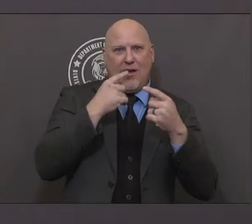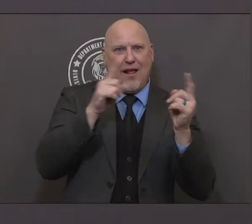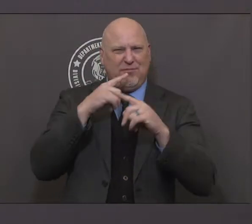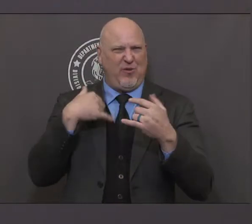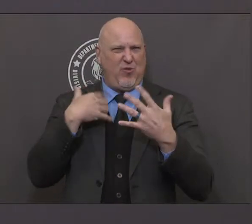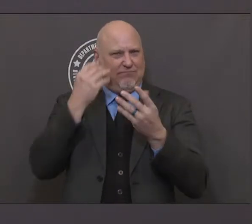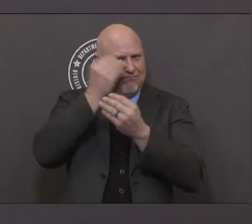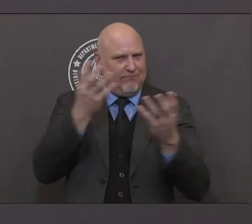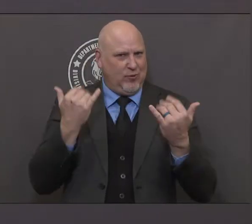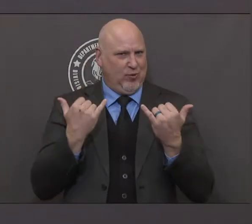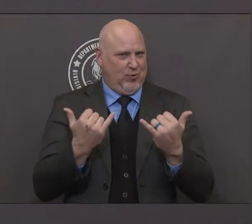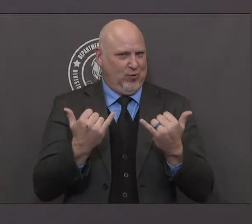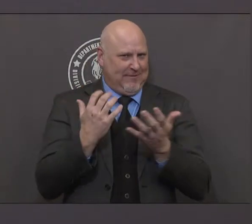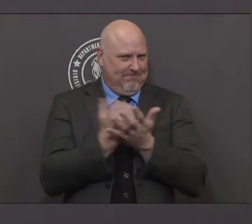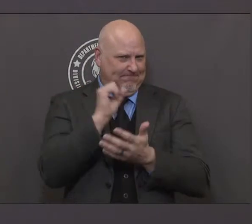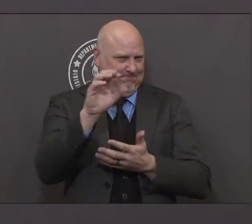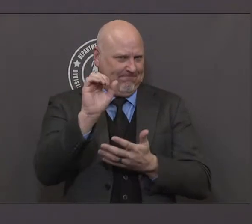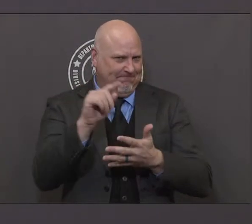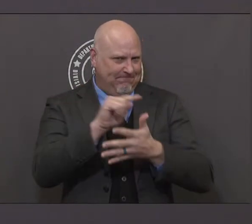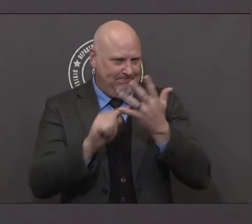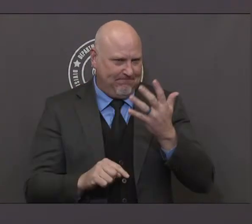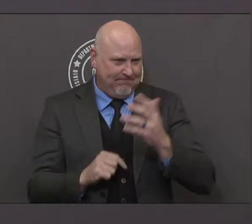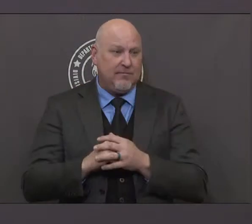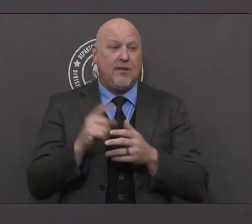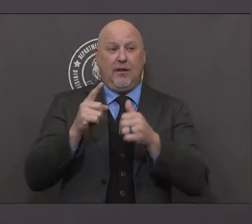have administered now